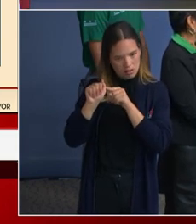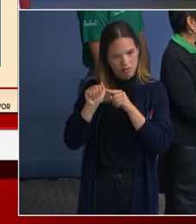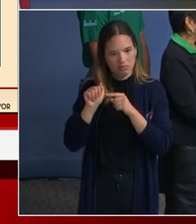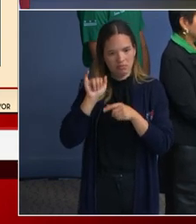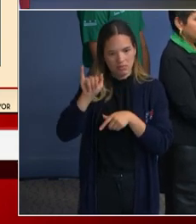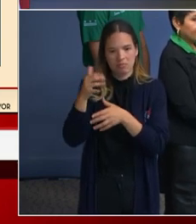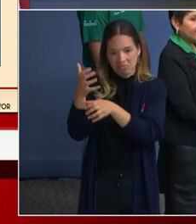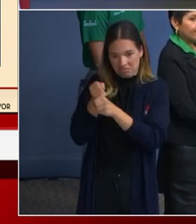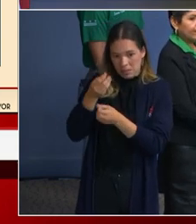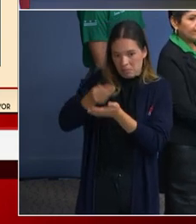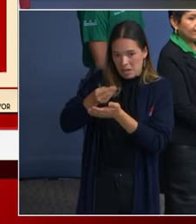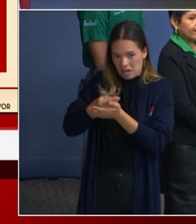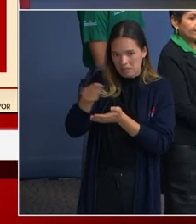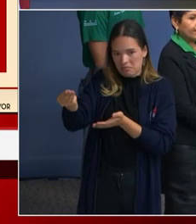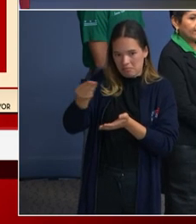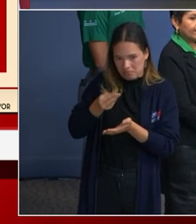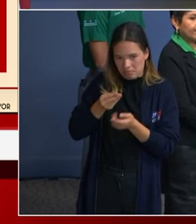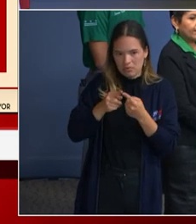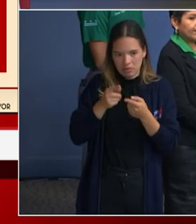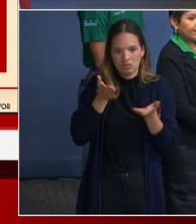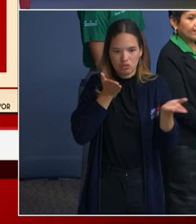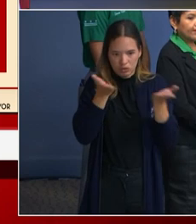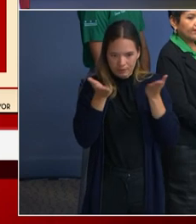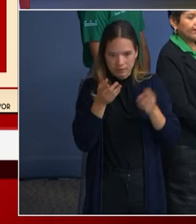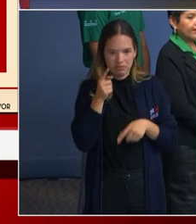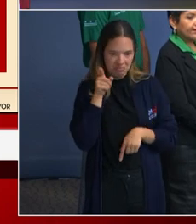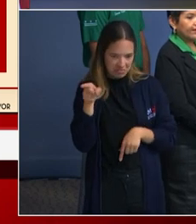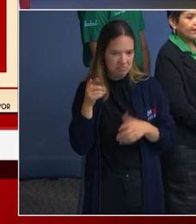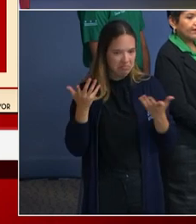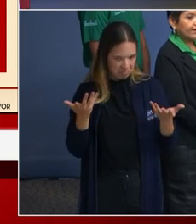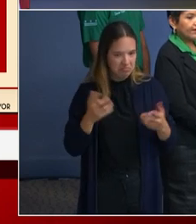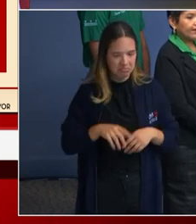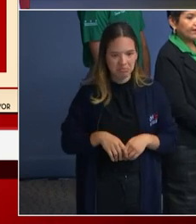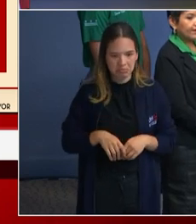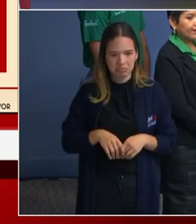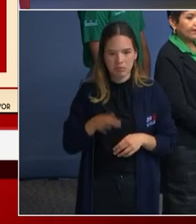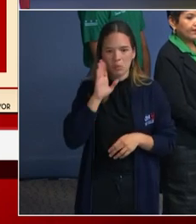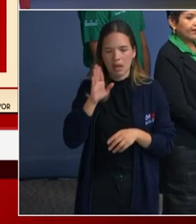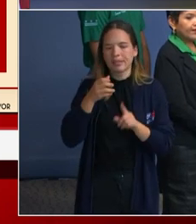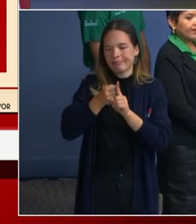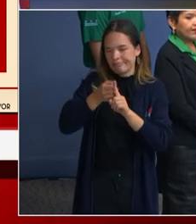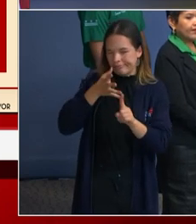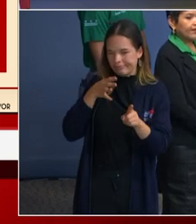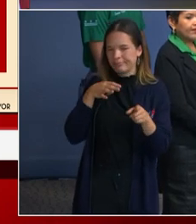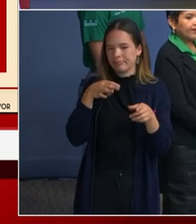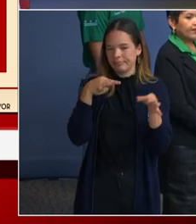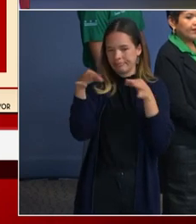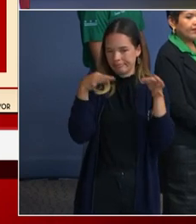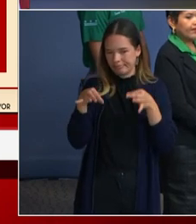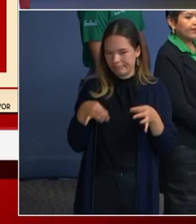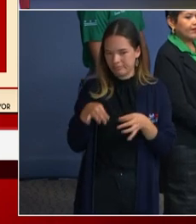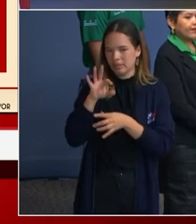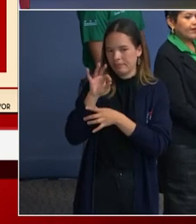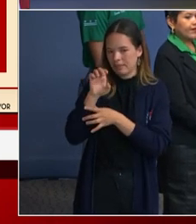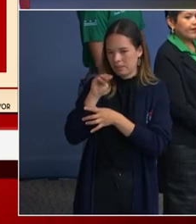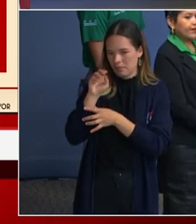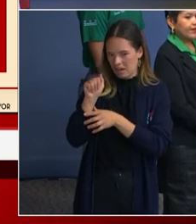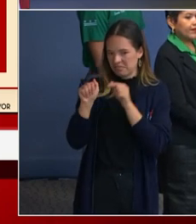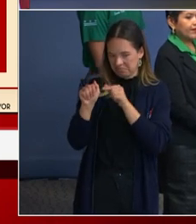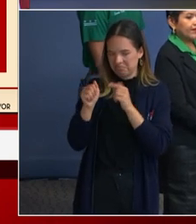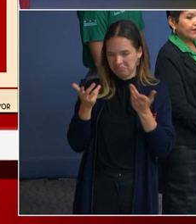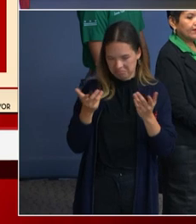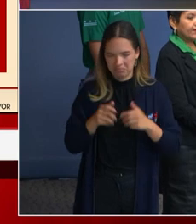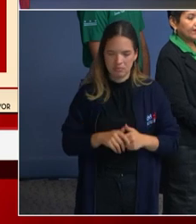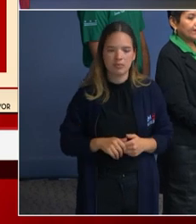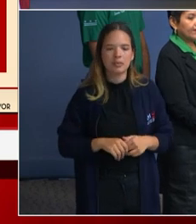more about what we think FEMA could do to make sure that states and cities like ours aren't left holding